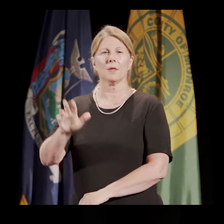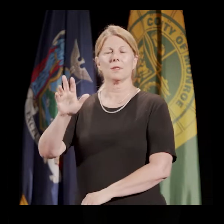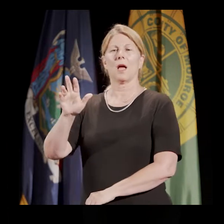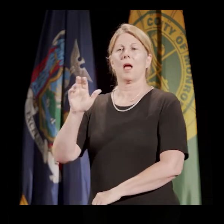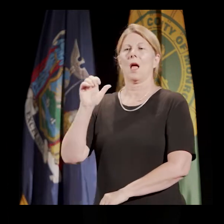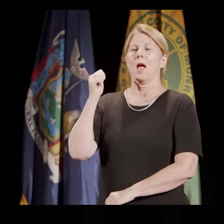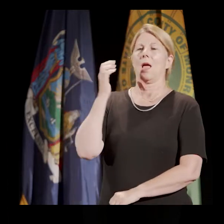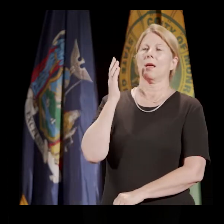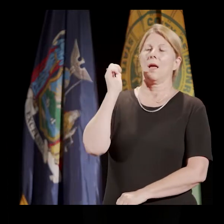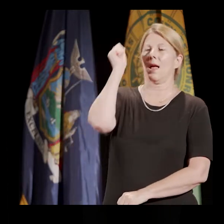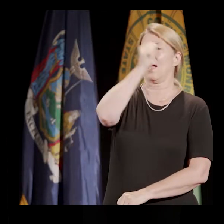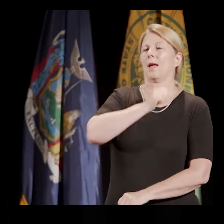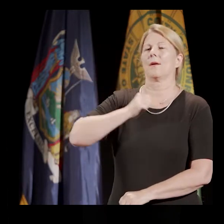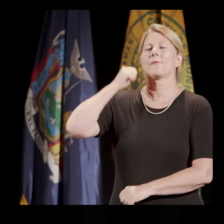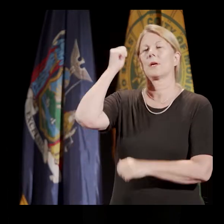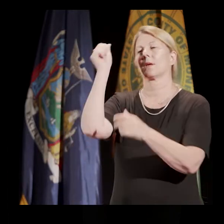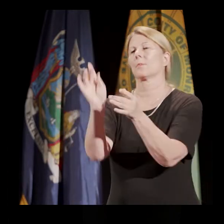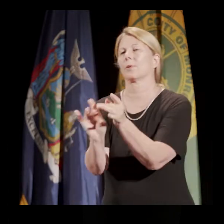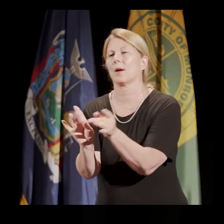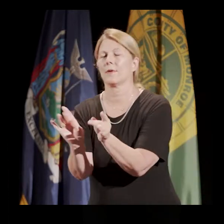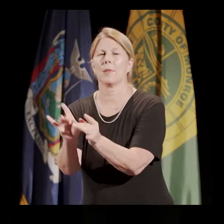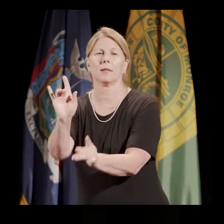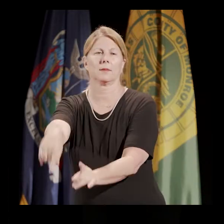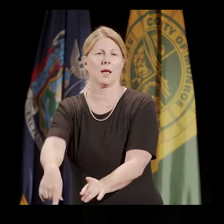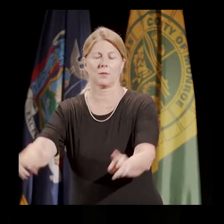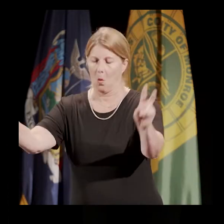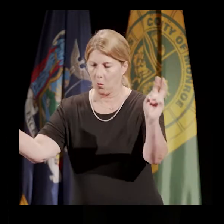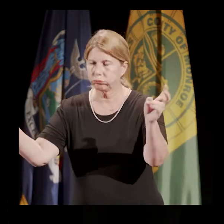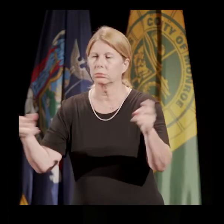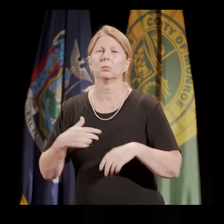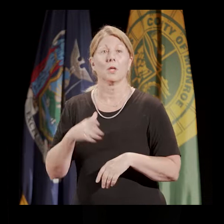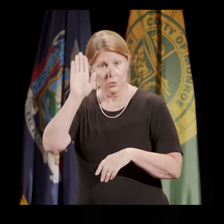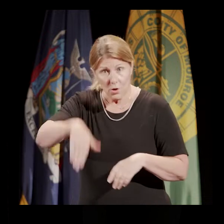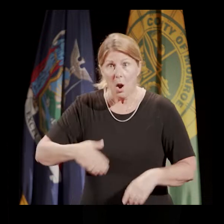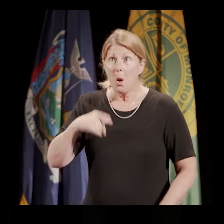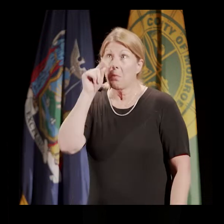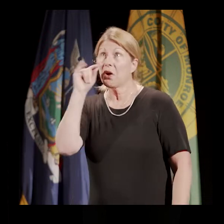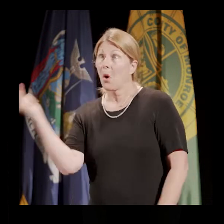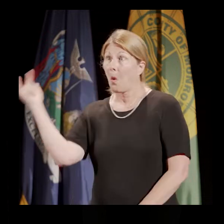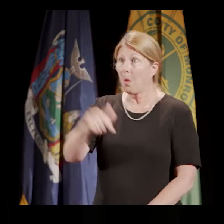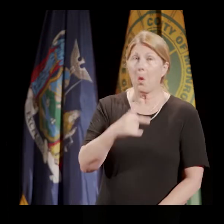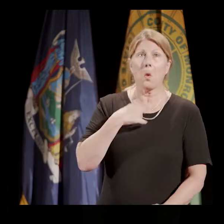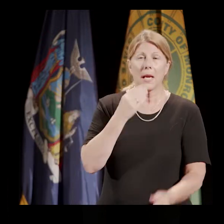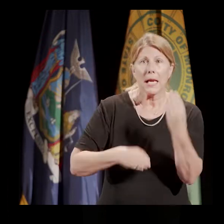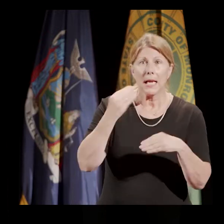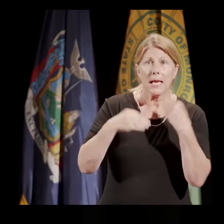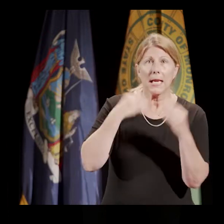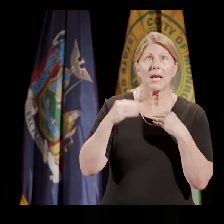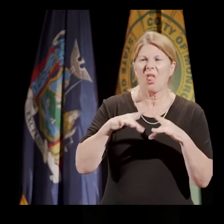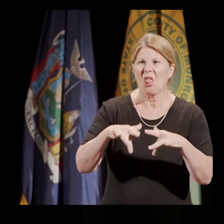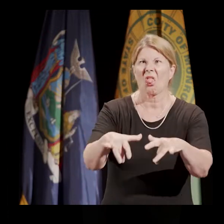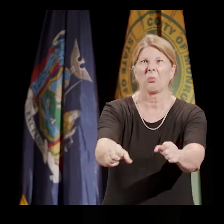says, don't stop planting crops because the birds are eating them. That's good advice, and we're